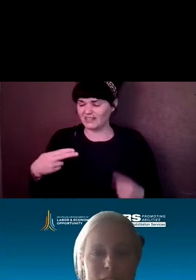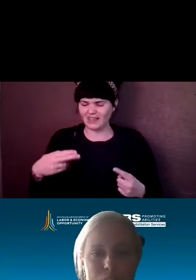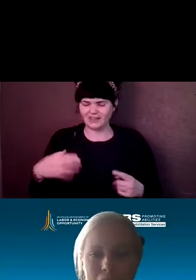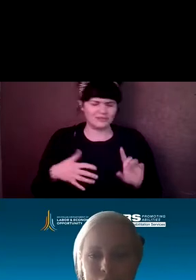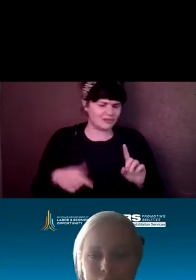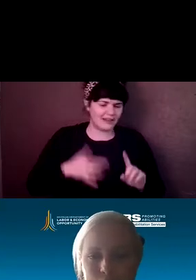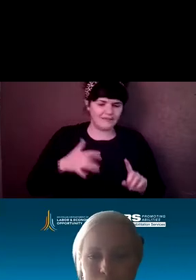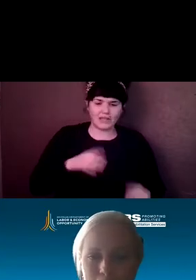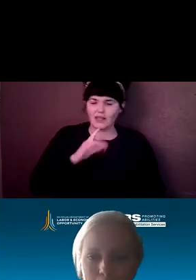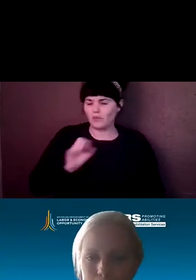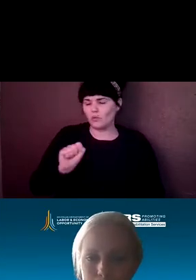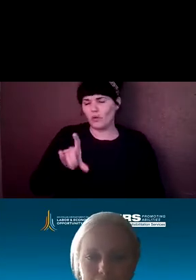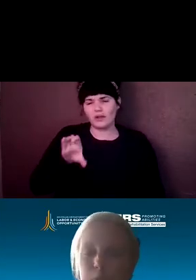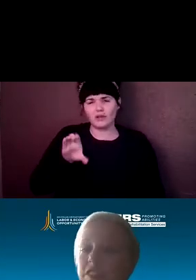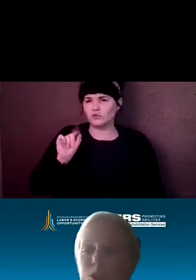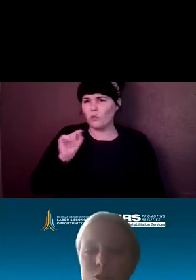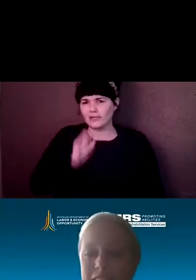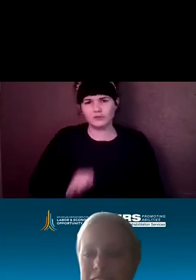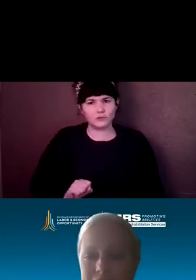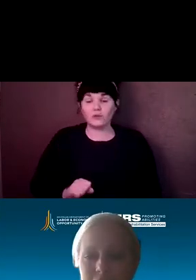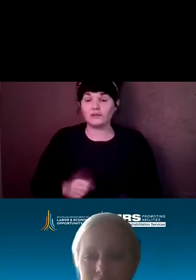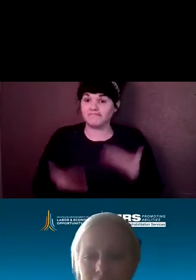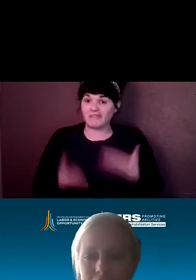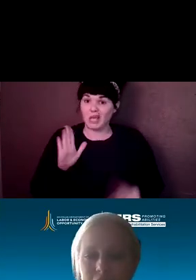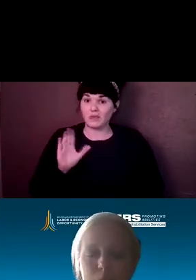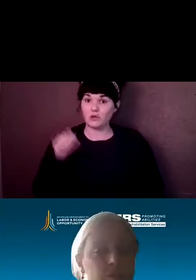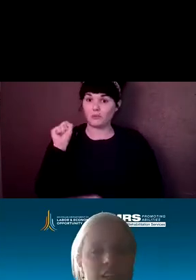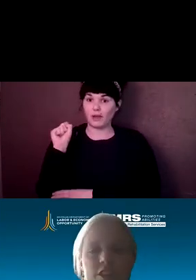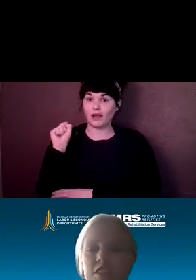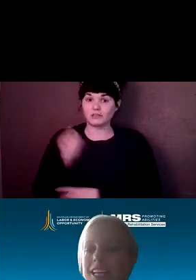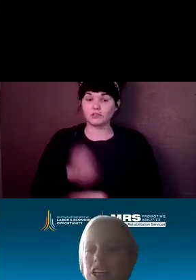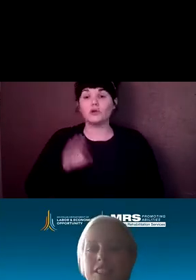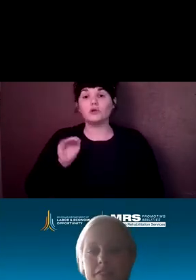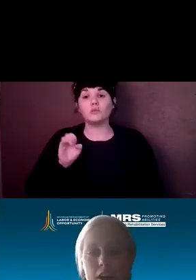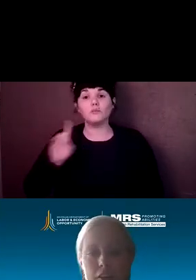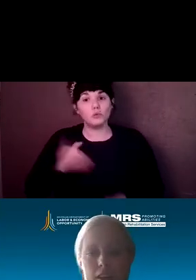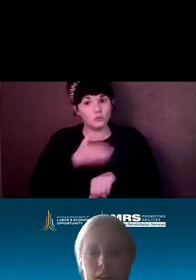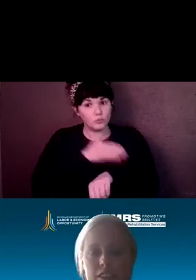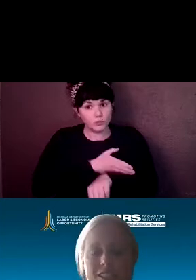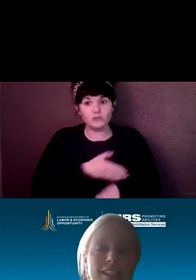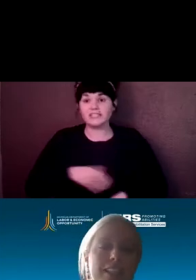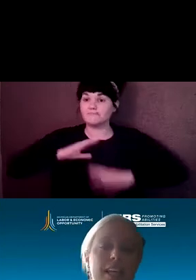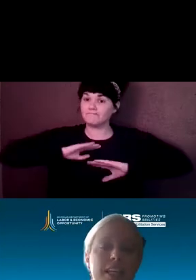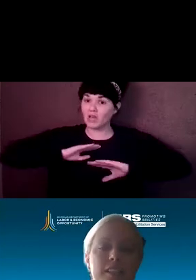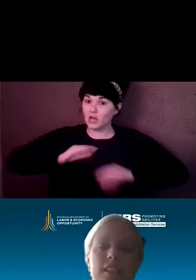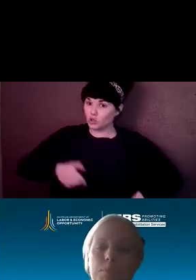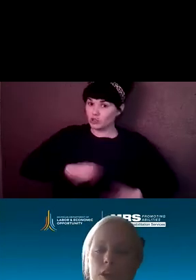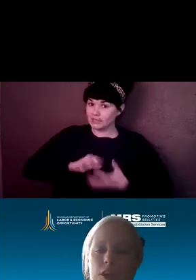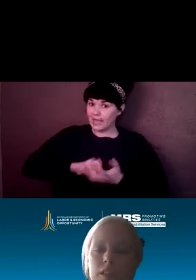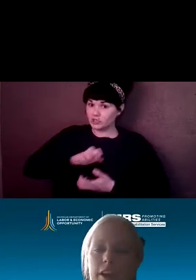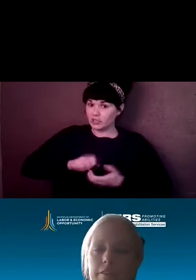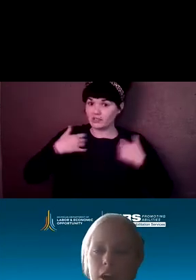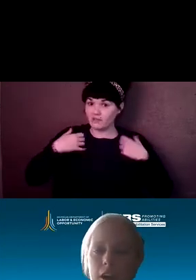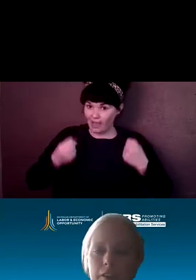your posture. It improves the mood and satisfaction, improves even your digestive health, facilitates